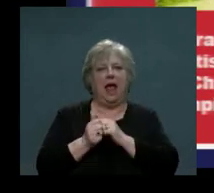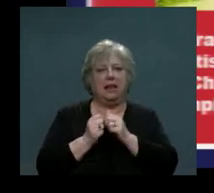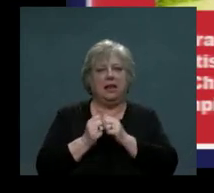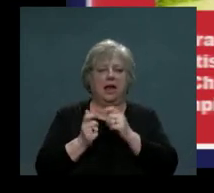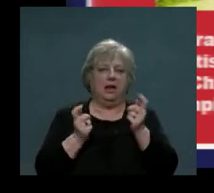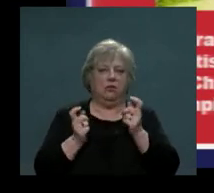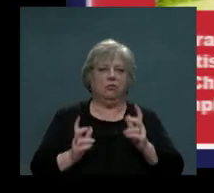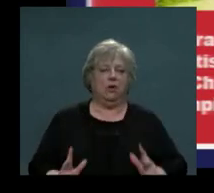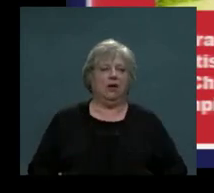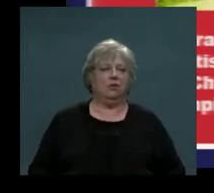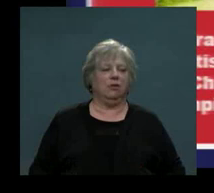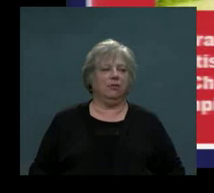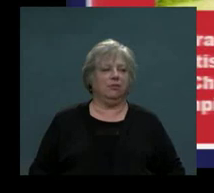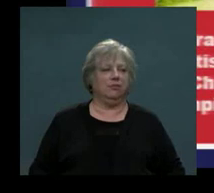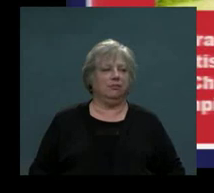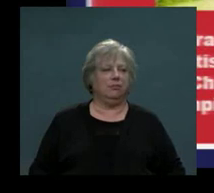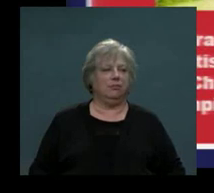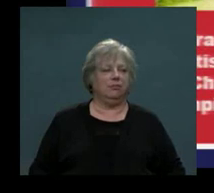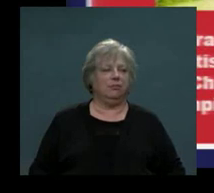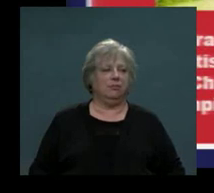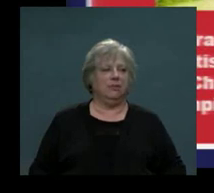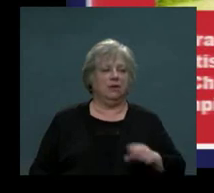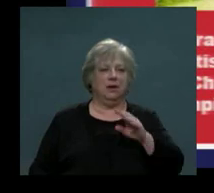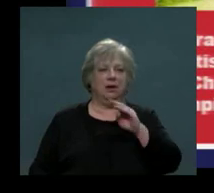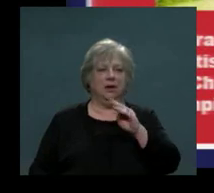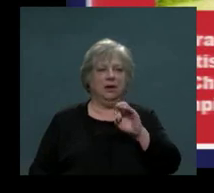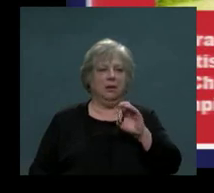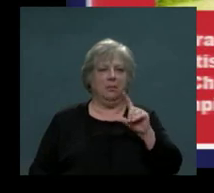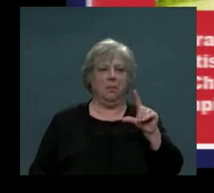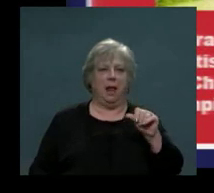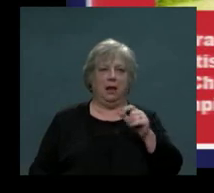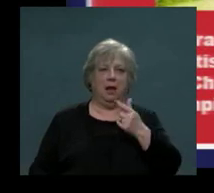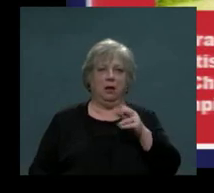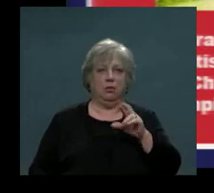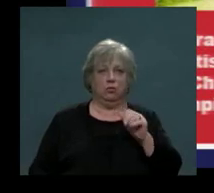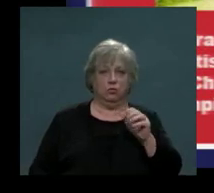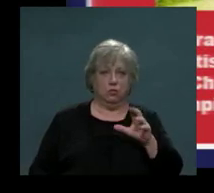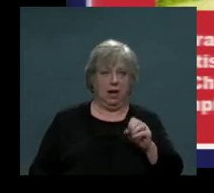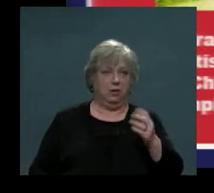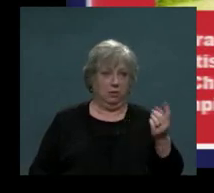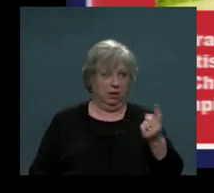have the bike. Belly Grace, if you'd come up.